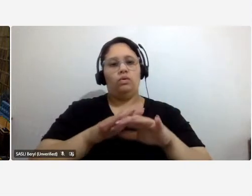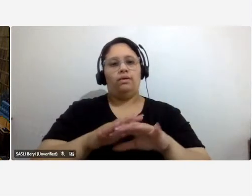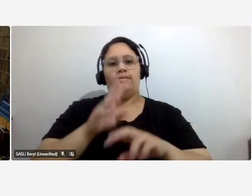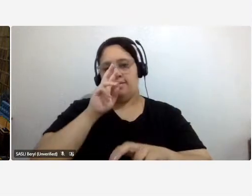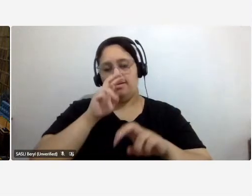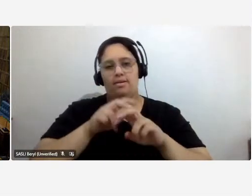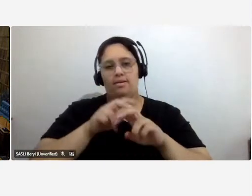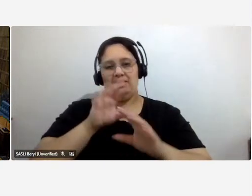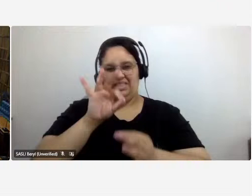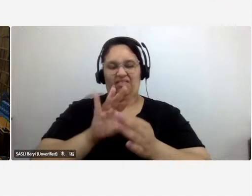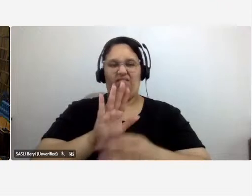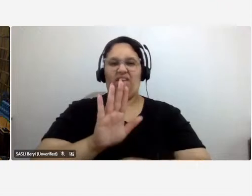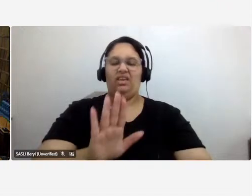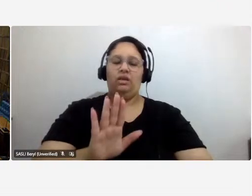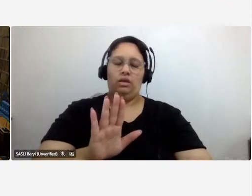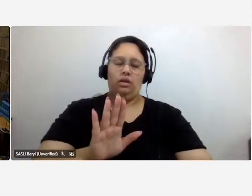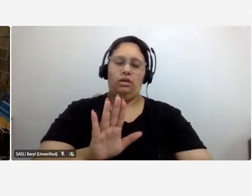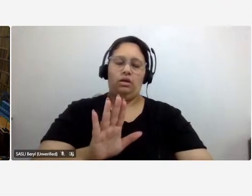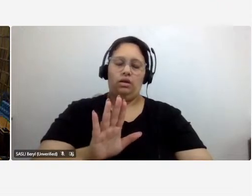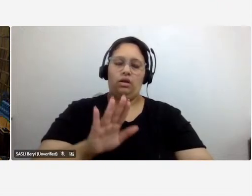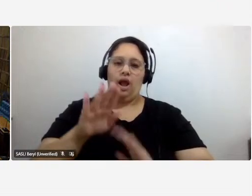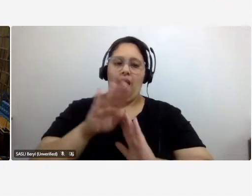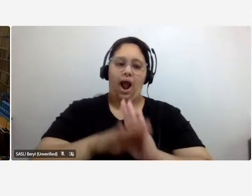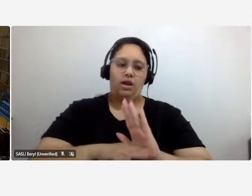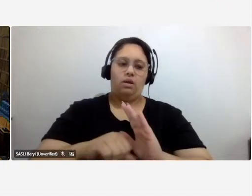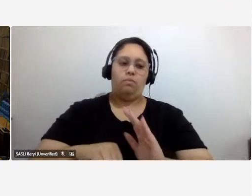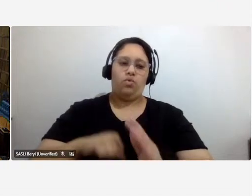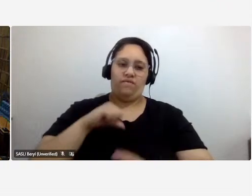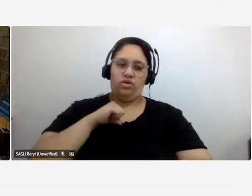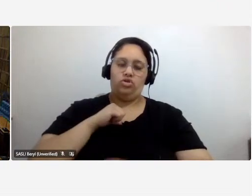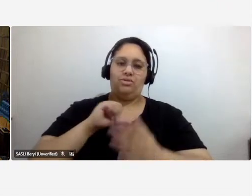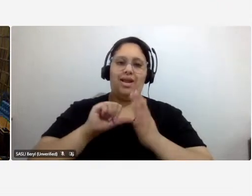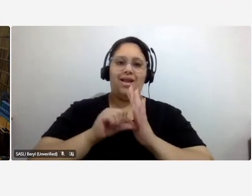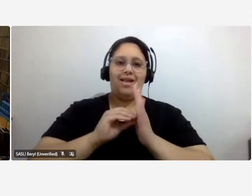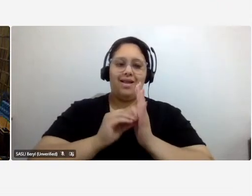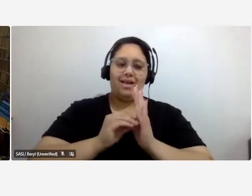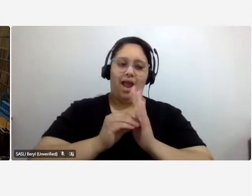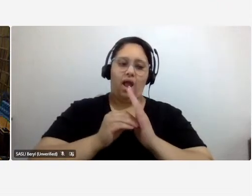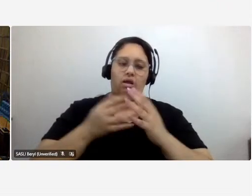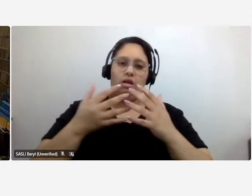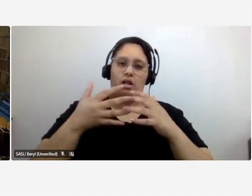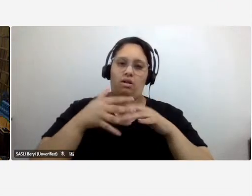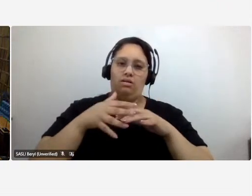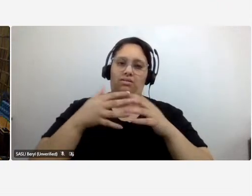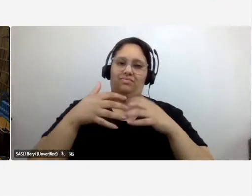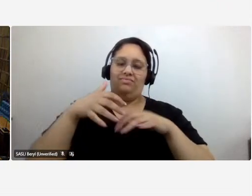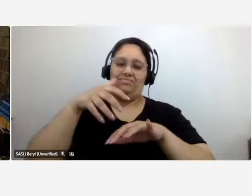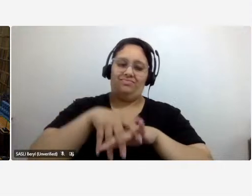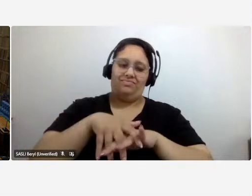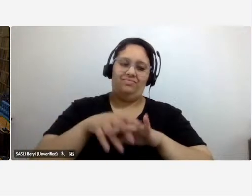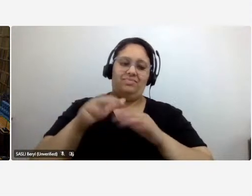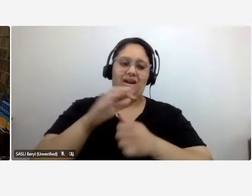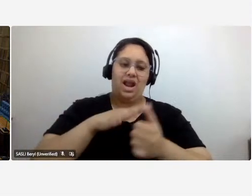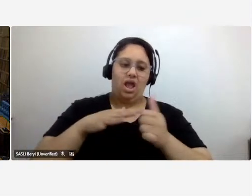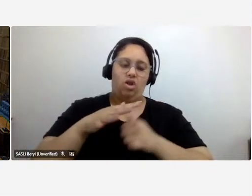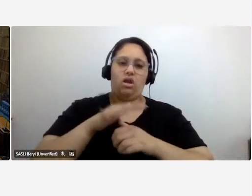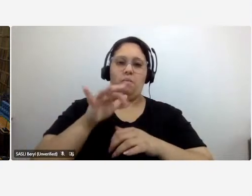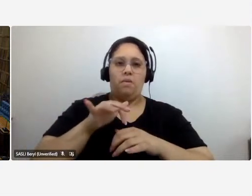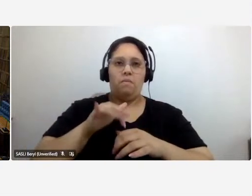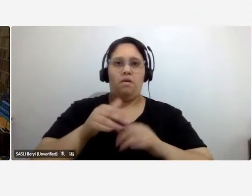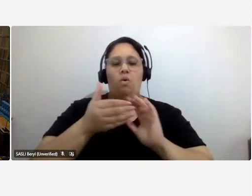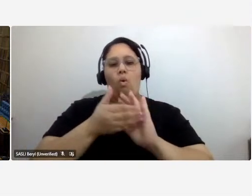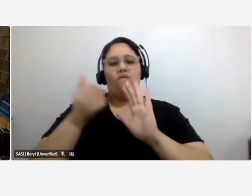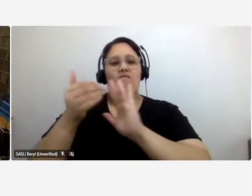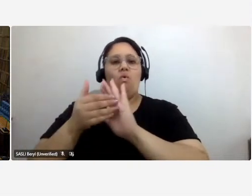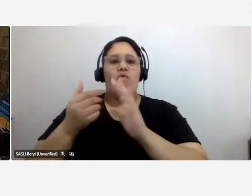in particularly underprivileged, gang-ridden areas. If we can get people off the streets doing